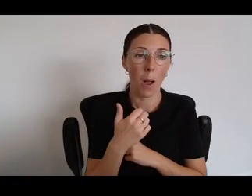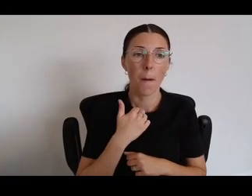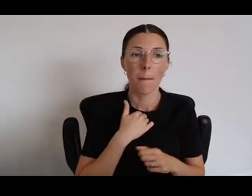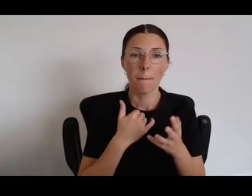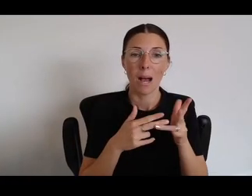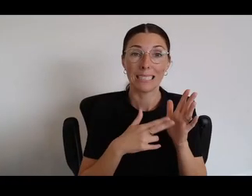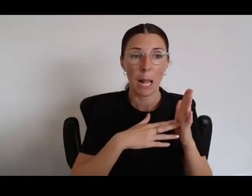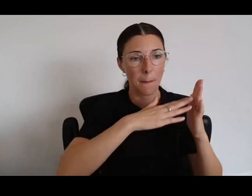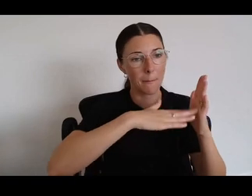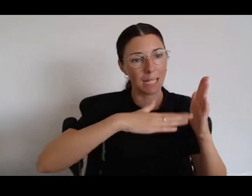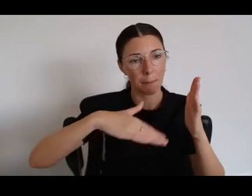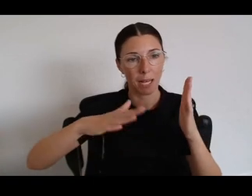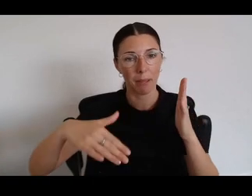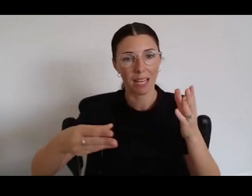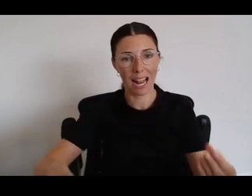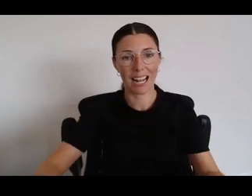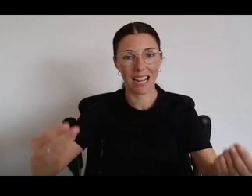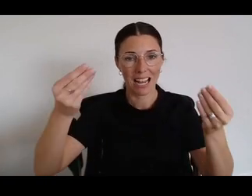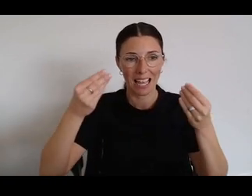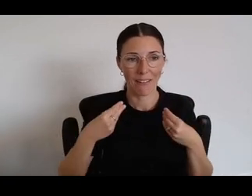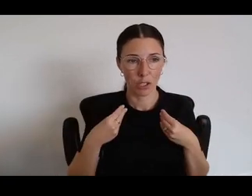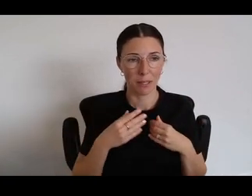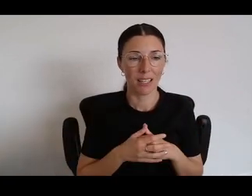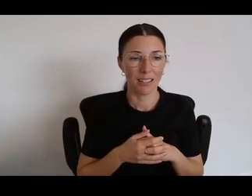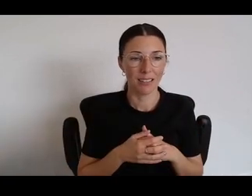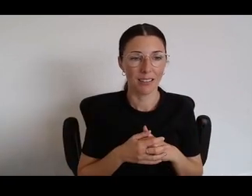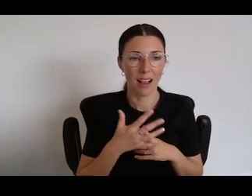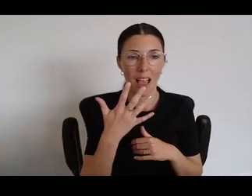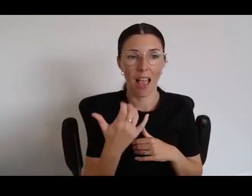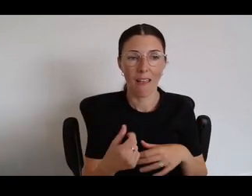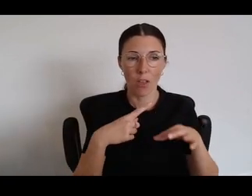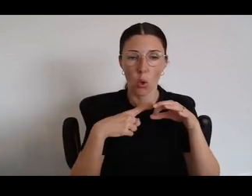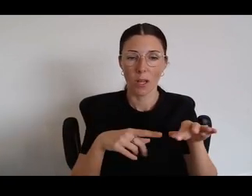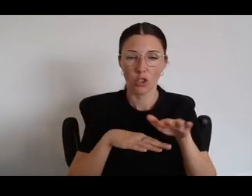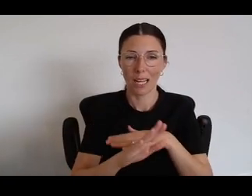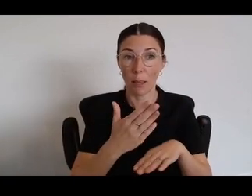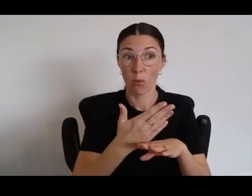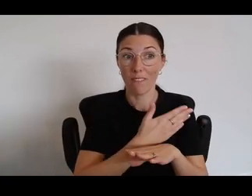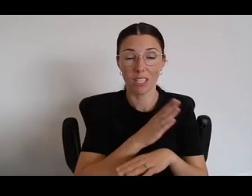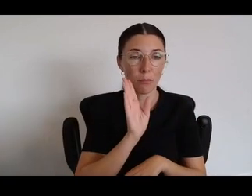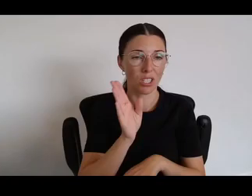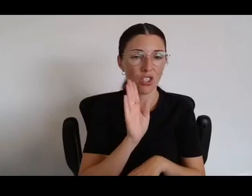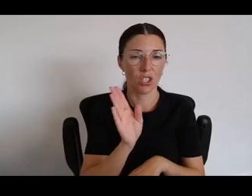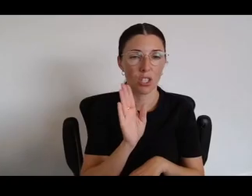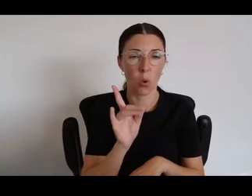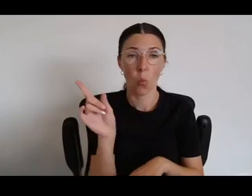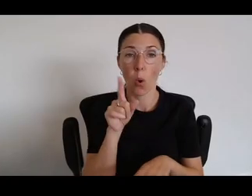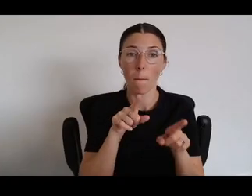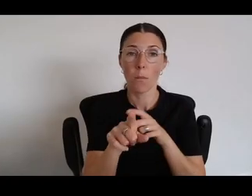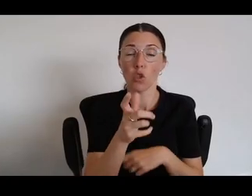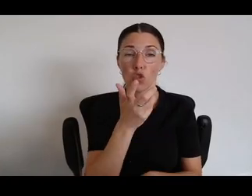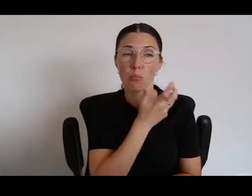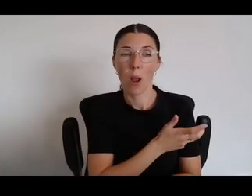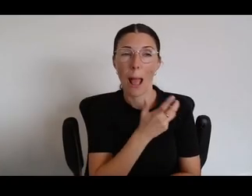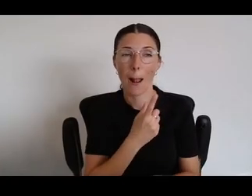And there was a question in the previous presentation, what's your proudest moment? And I would say that that's pretty close one of